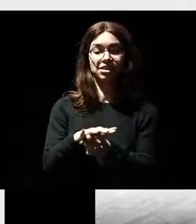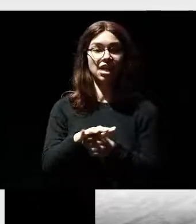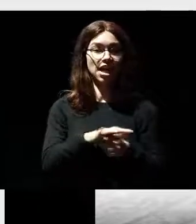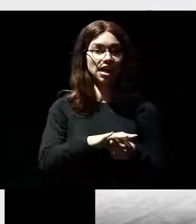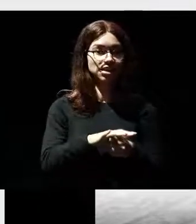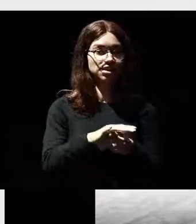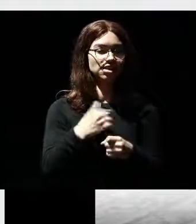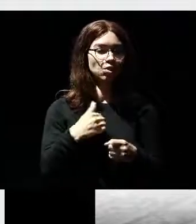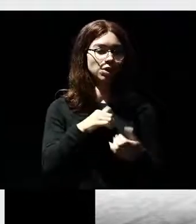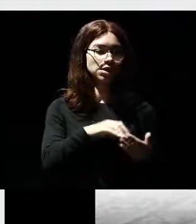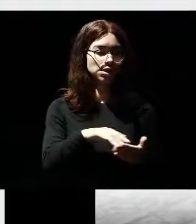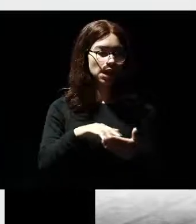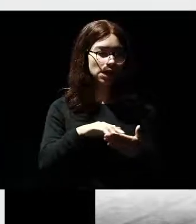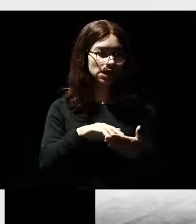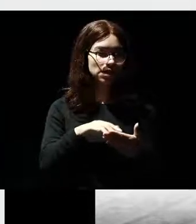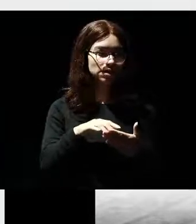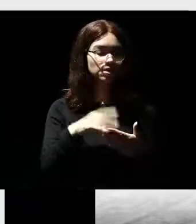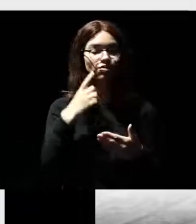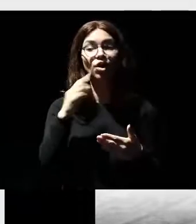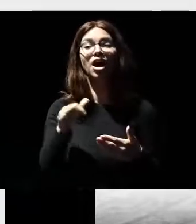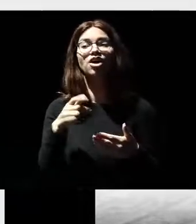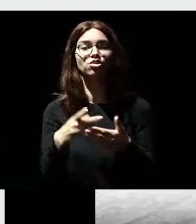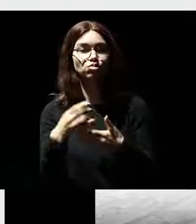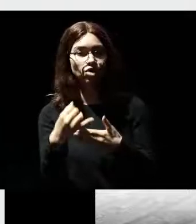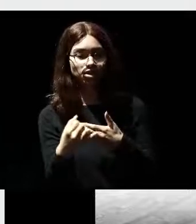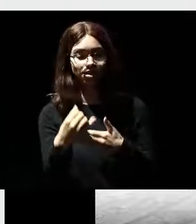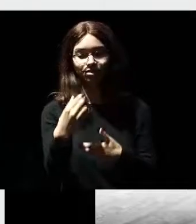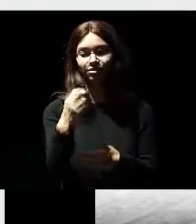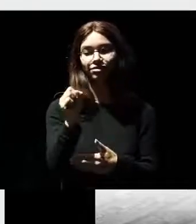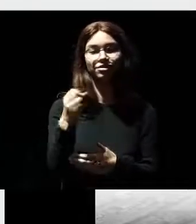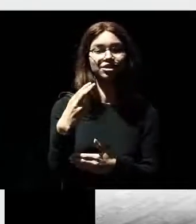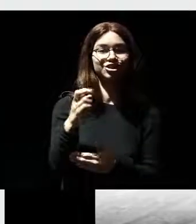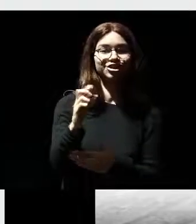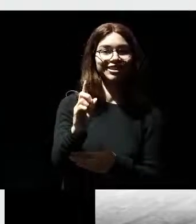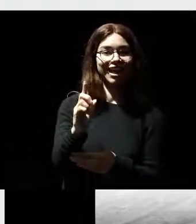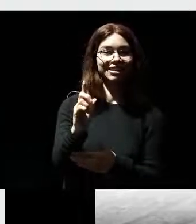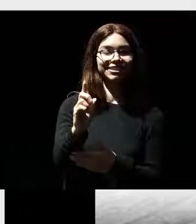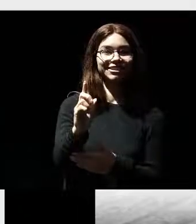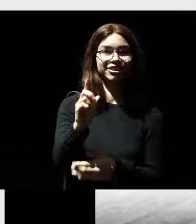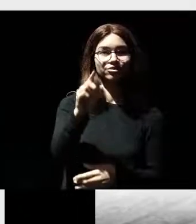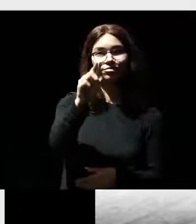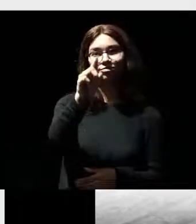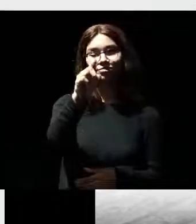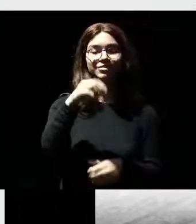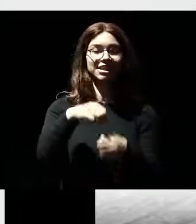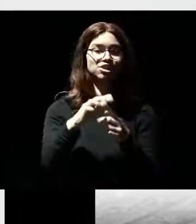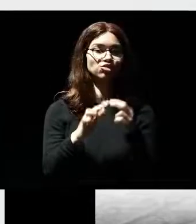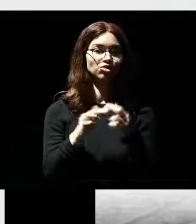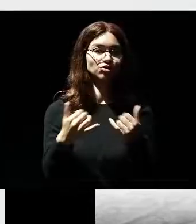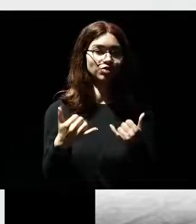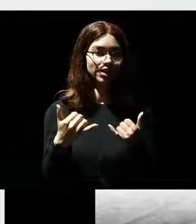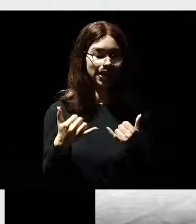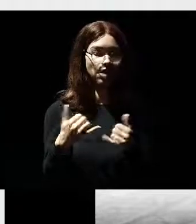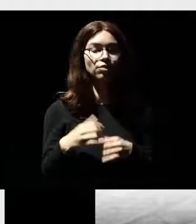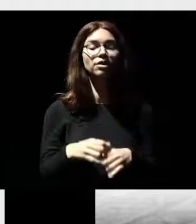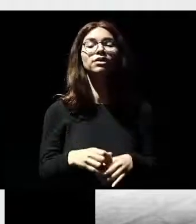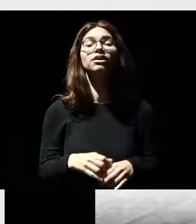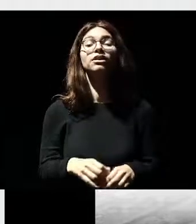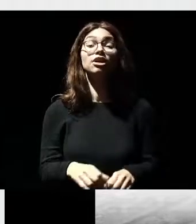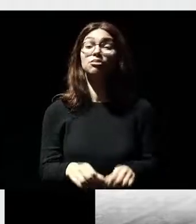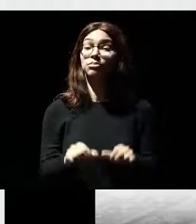study for other projects. The shed, which is in construction,